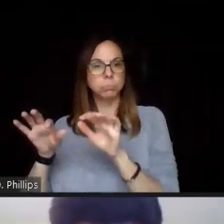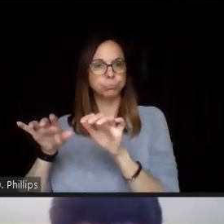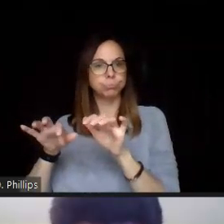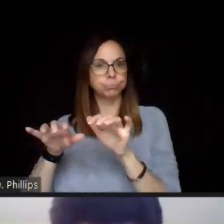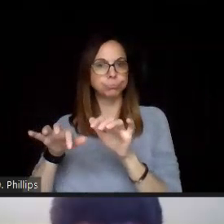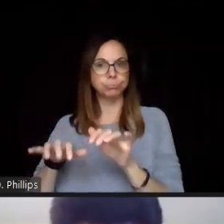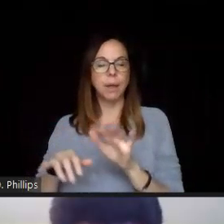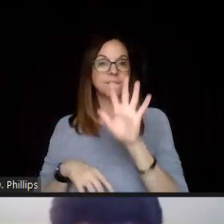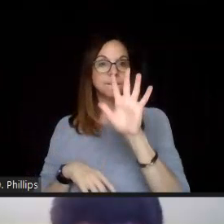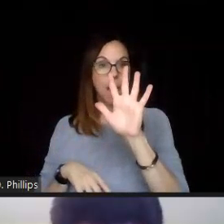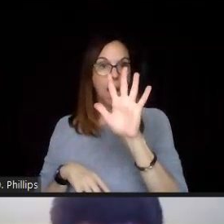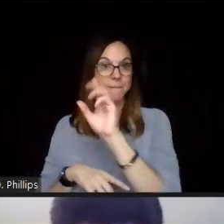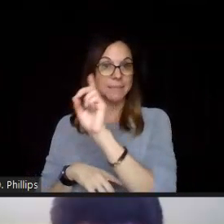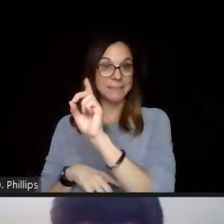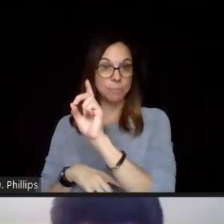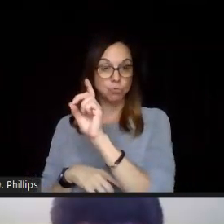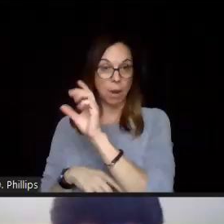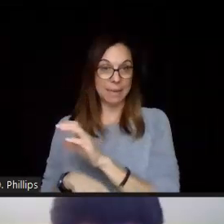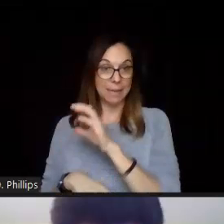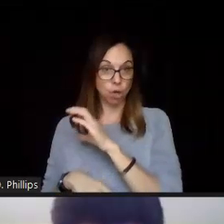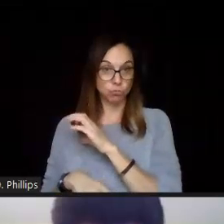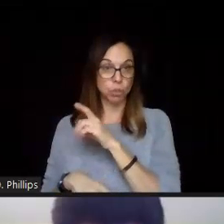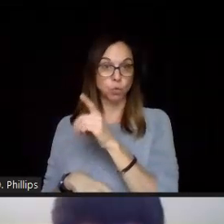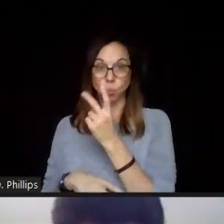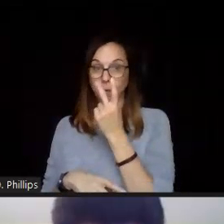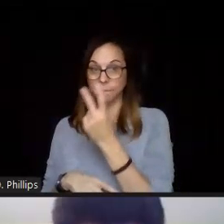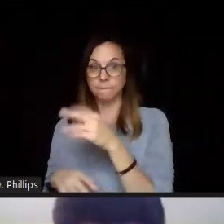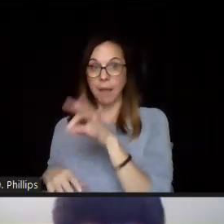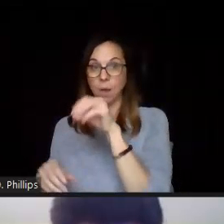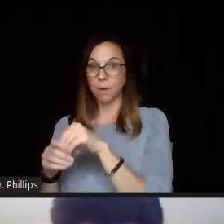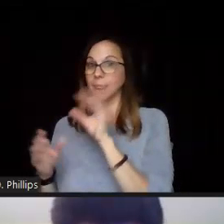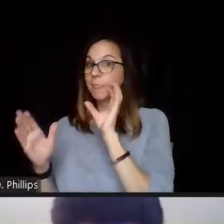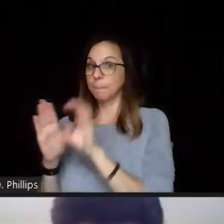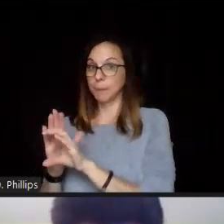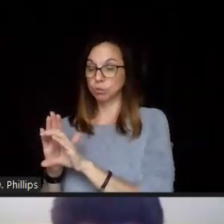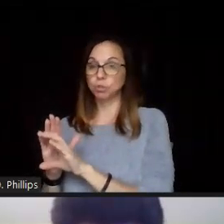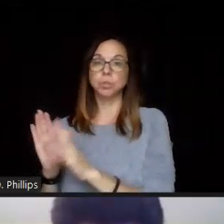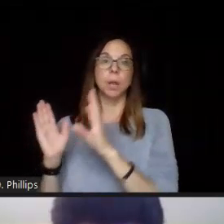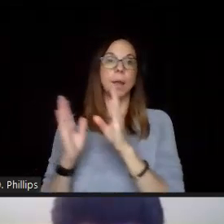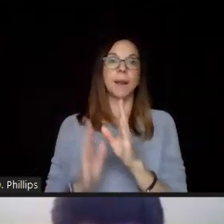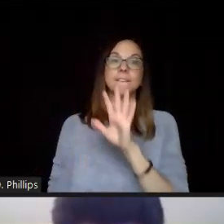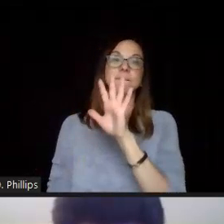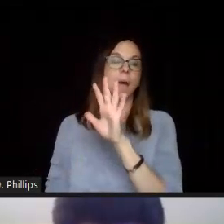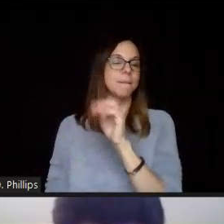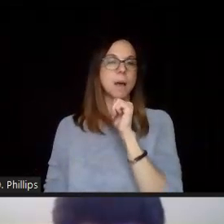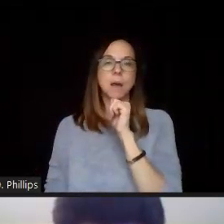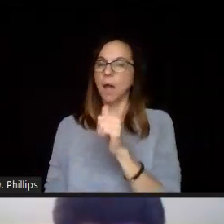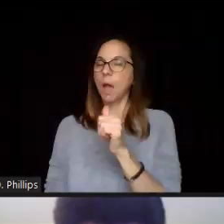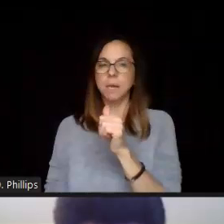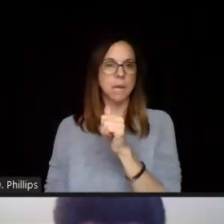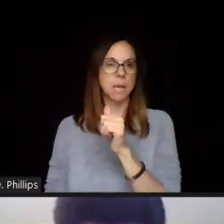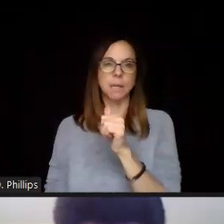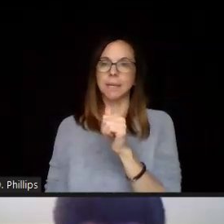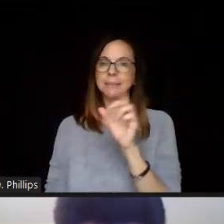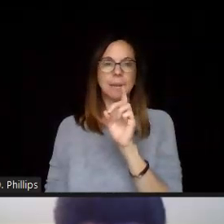me 5 democratic characteristics that you find in those sources and 5 undemocratic characteristics.